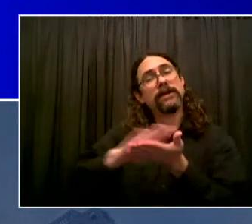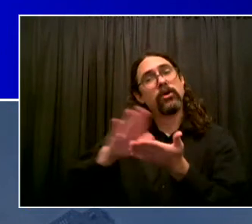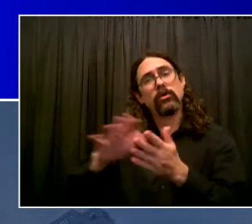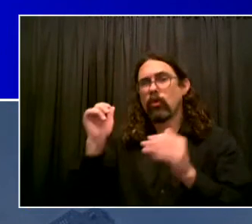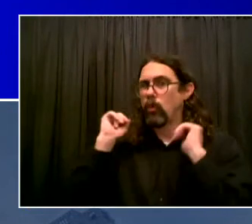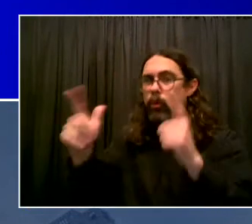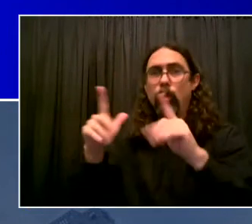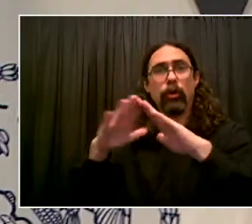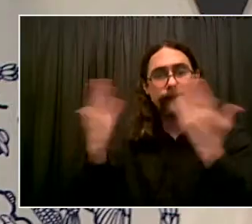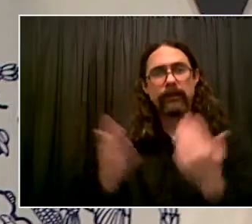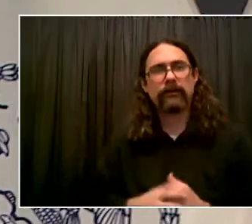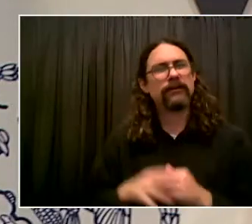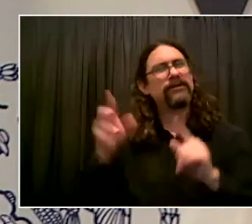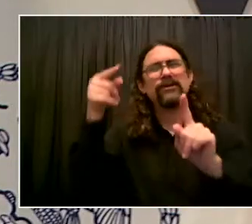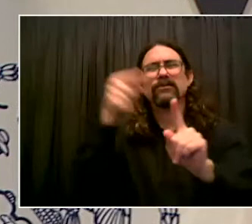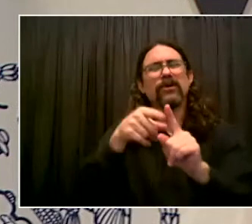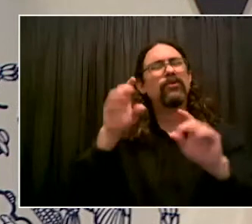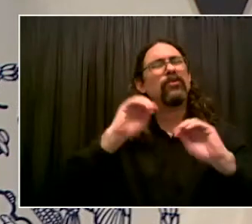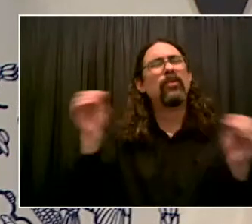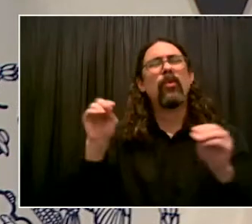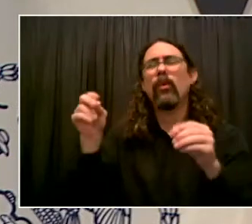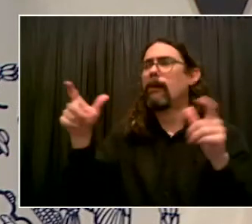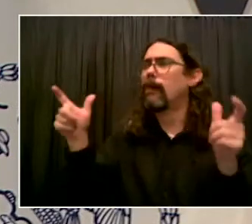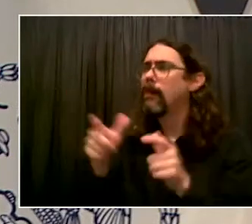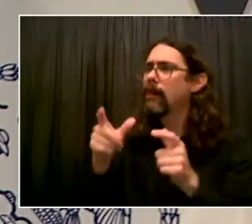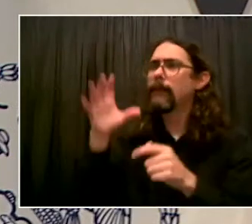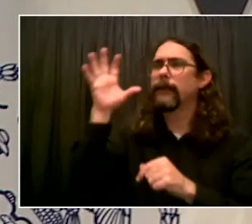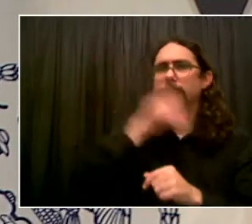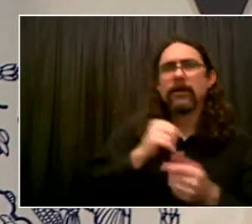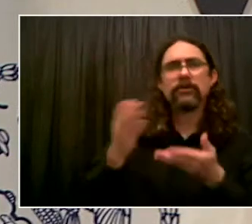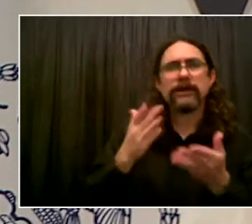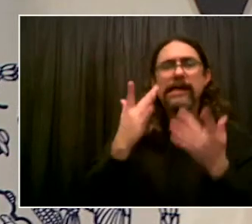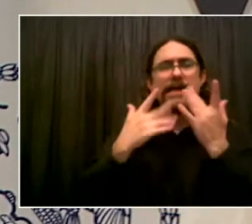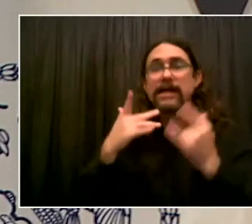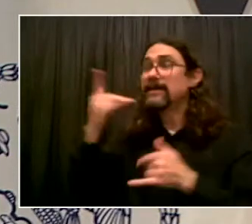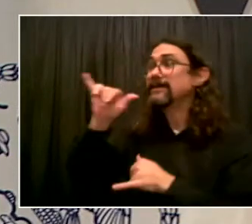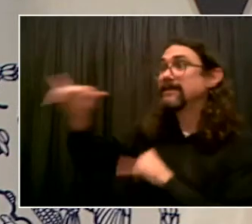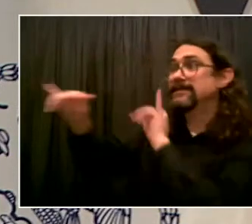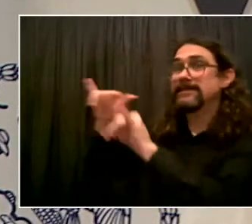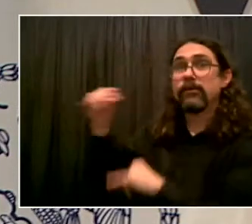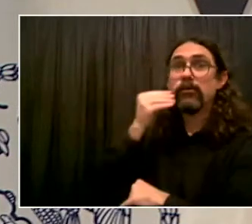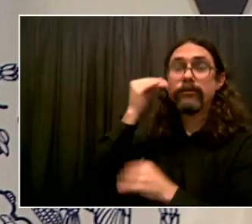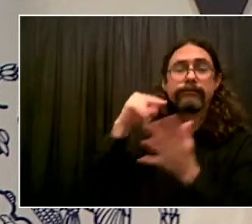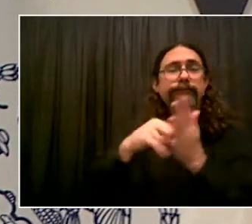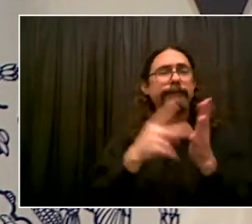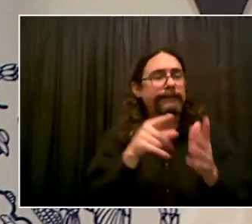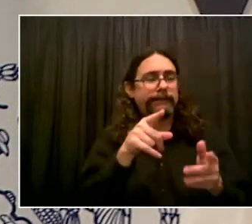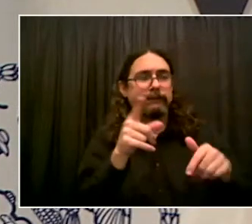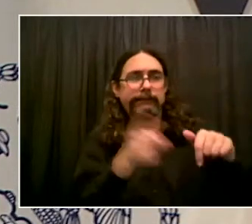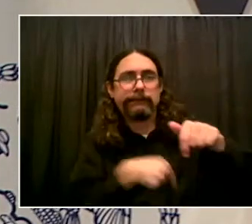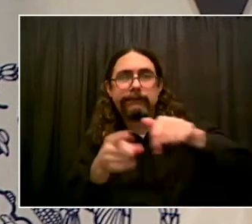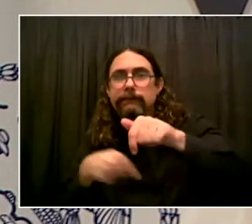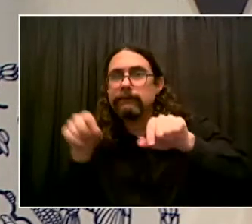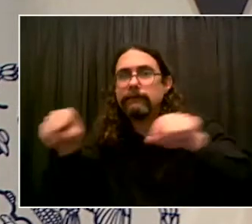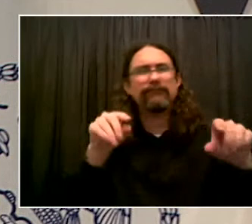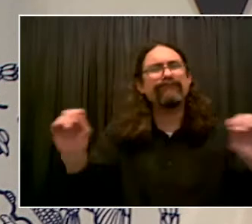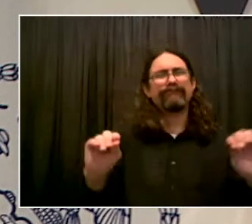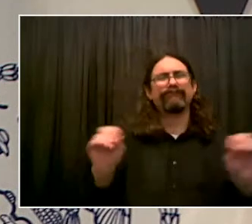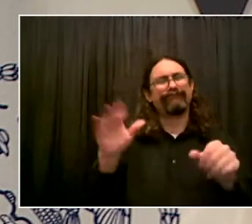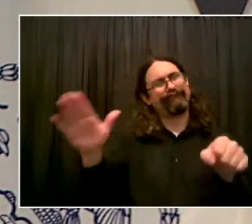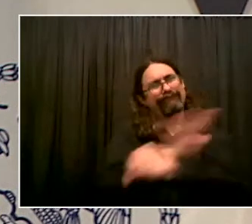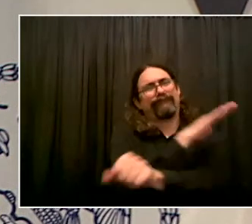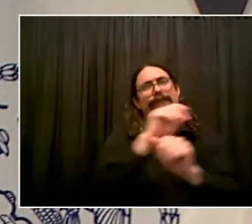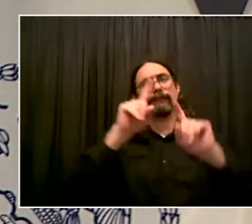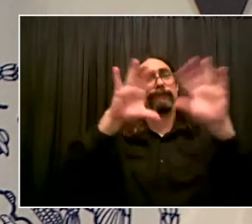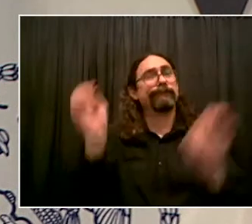catching up. A big effort yesterday. Crews out in full force. This has made a big impact.